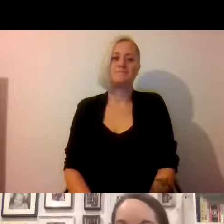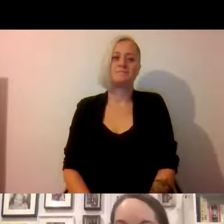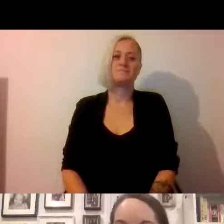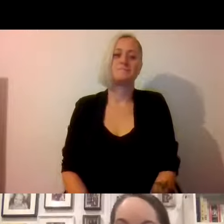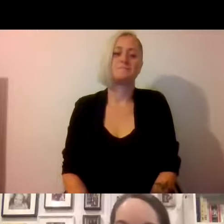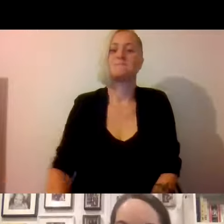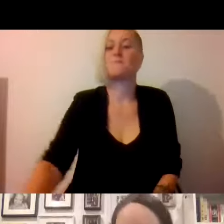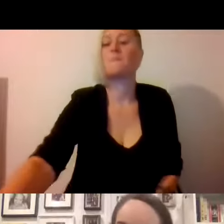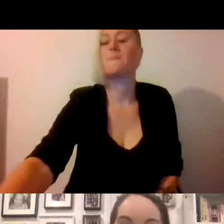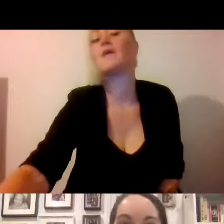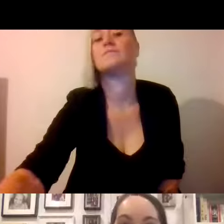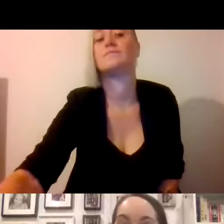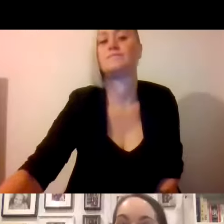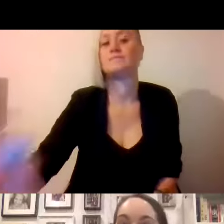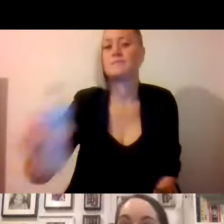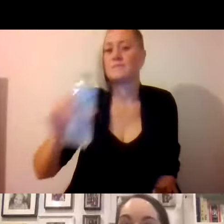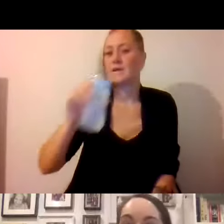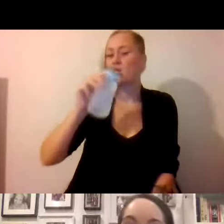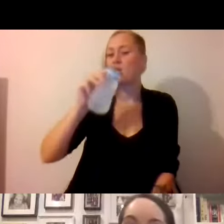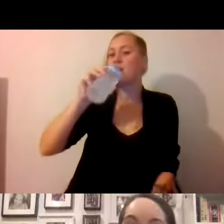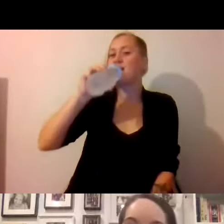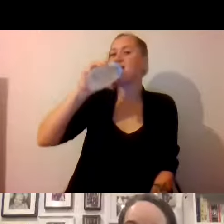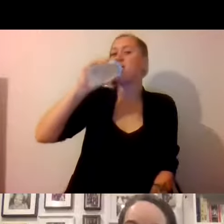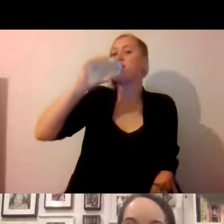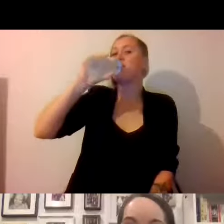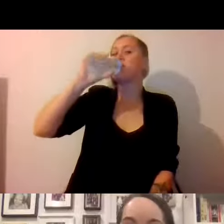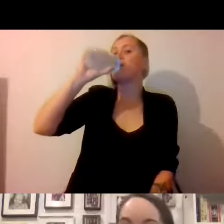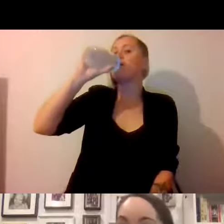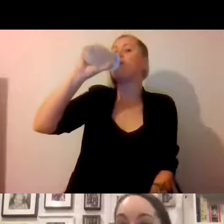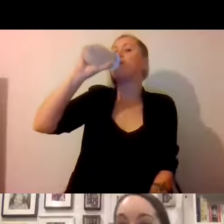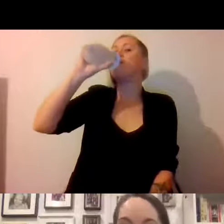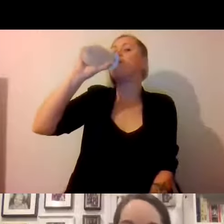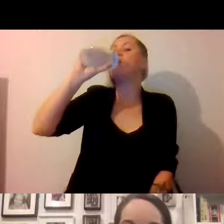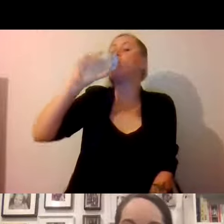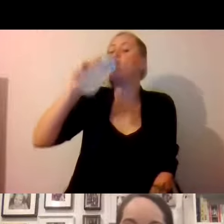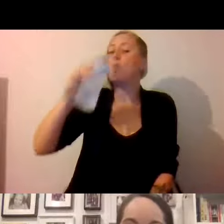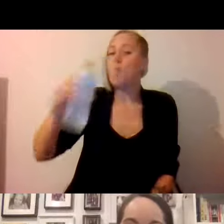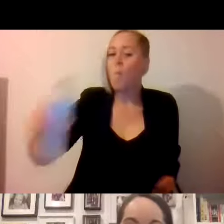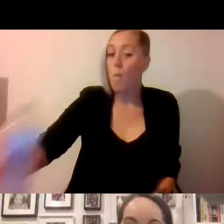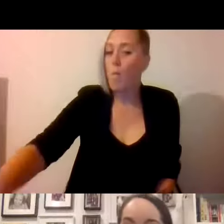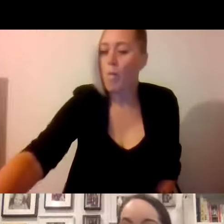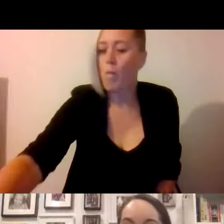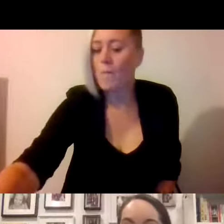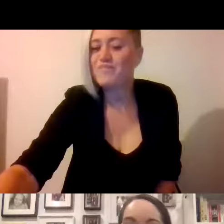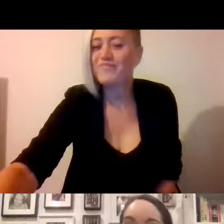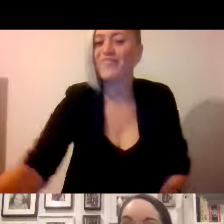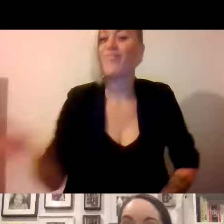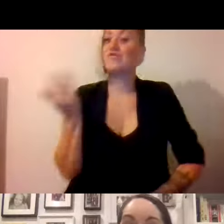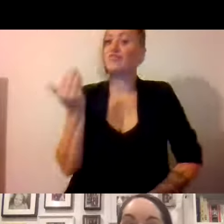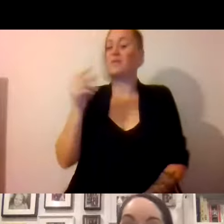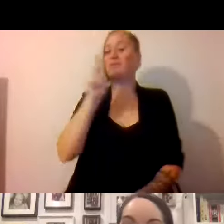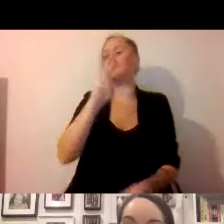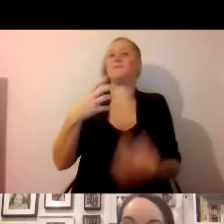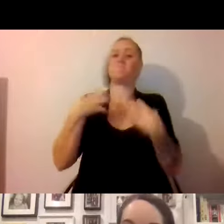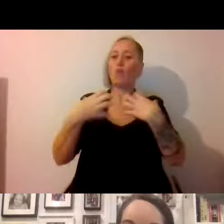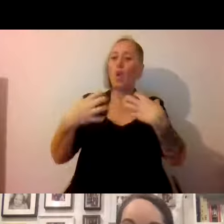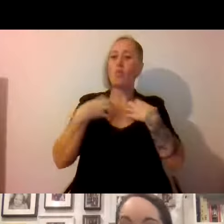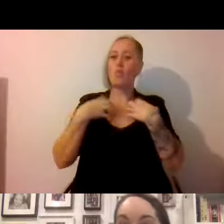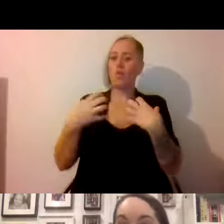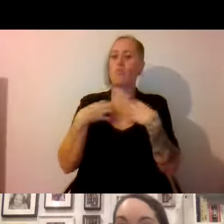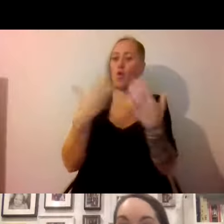But more currently, I suppose, we've been seeing a lot of AUSLAN on our screens, and COVID updates have become a daily part of our